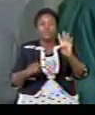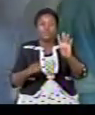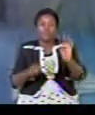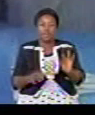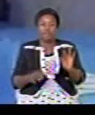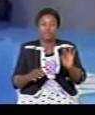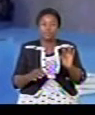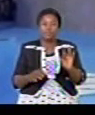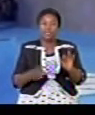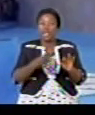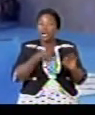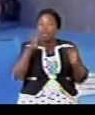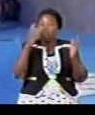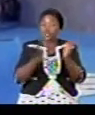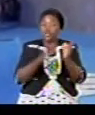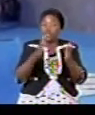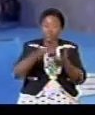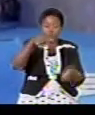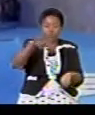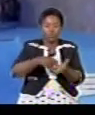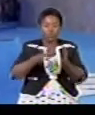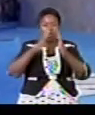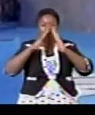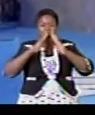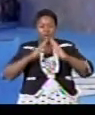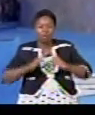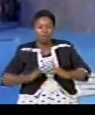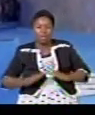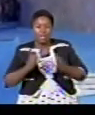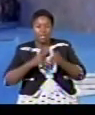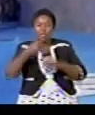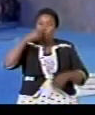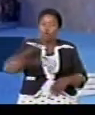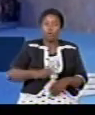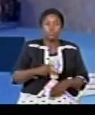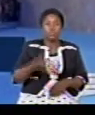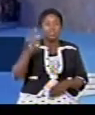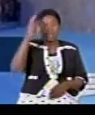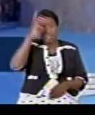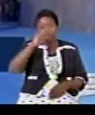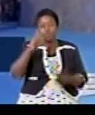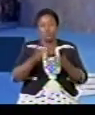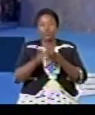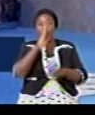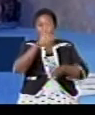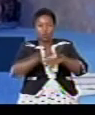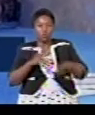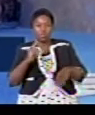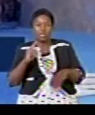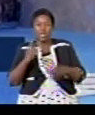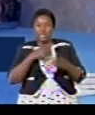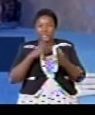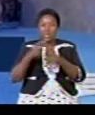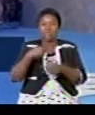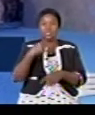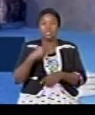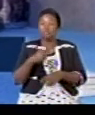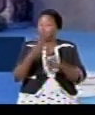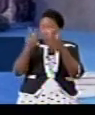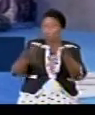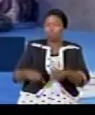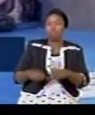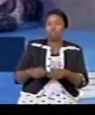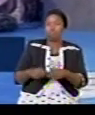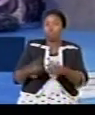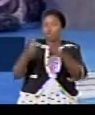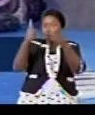verse 49, and Jesus stood still and commanded him to be called. He said, come,